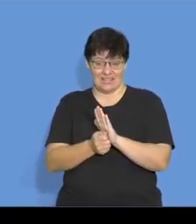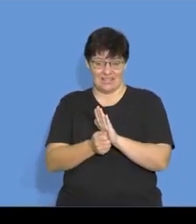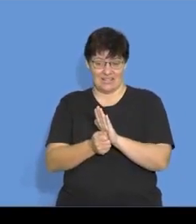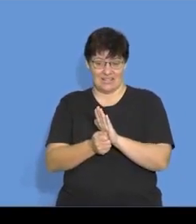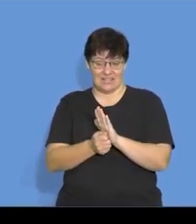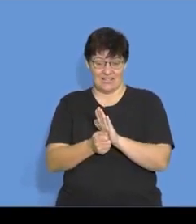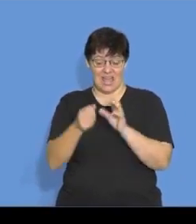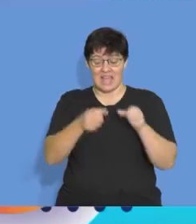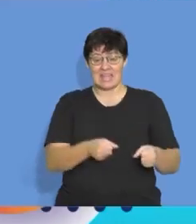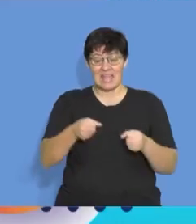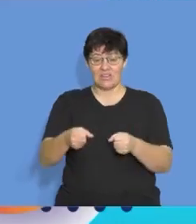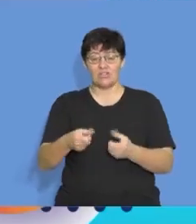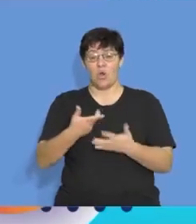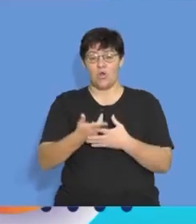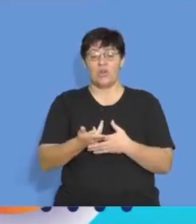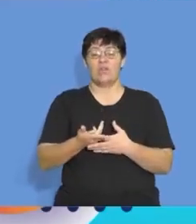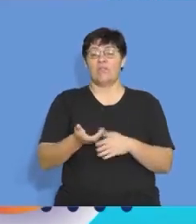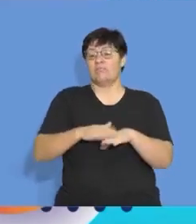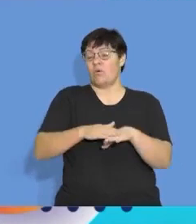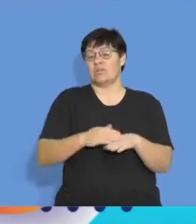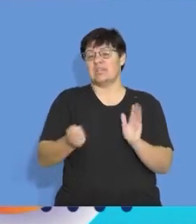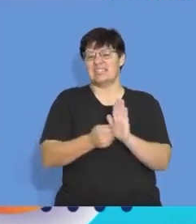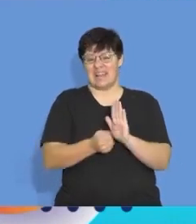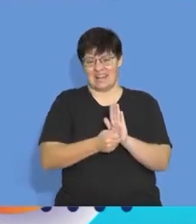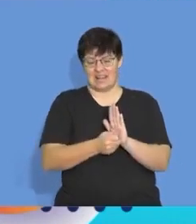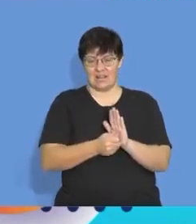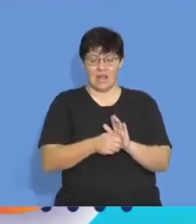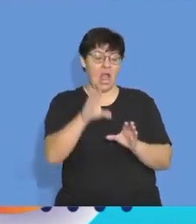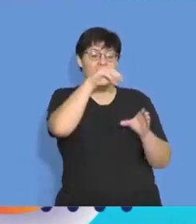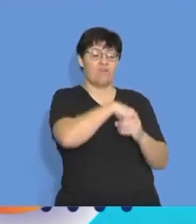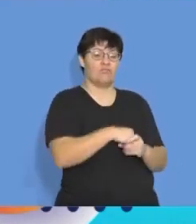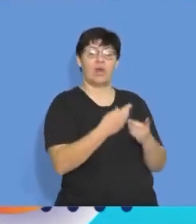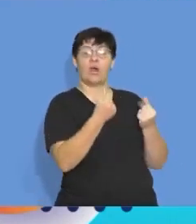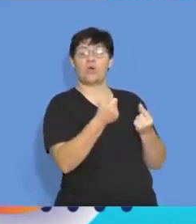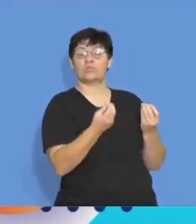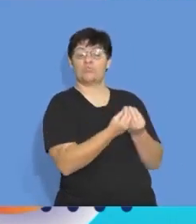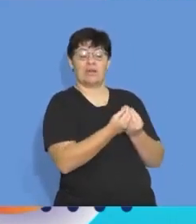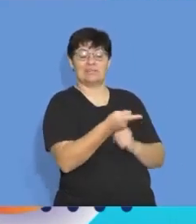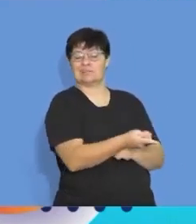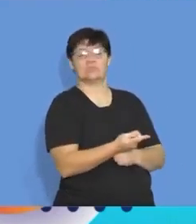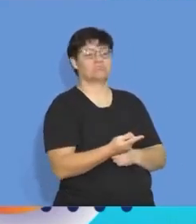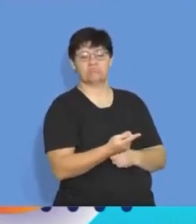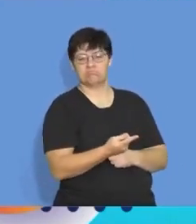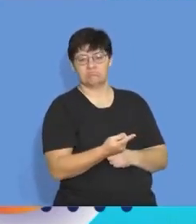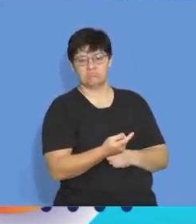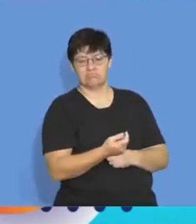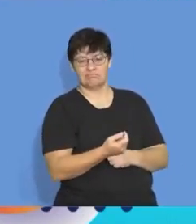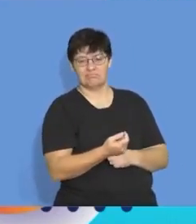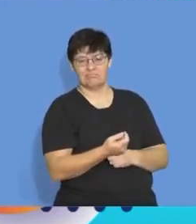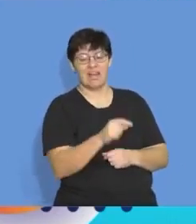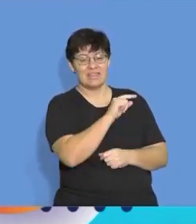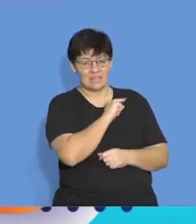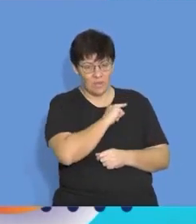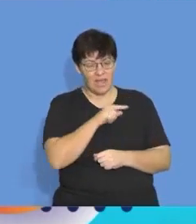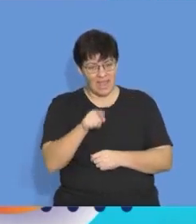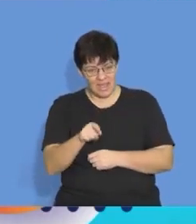Carriage on sales has absolutely nothing to do with the cost price of my good, and therefore it's an item that will go to